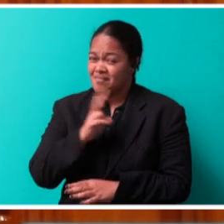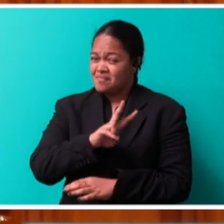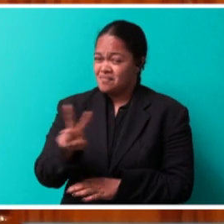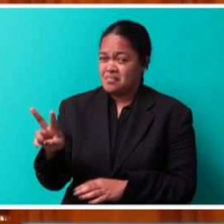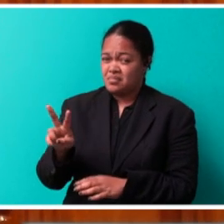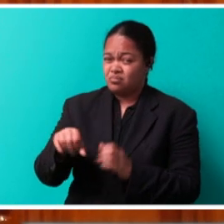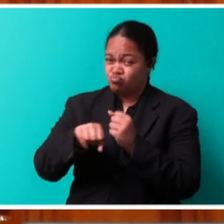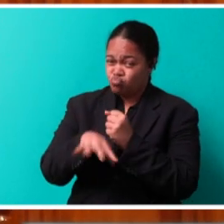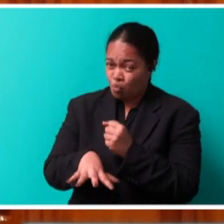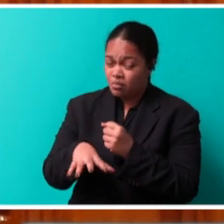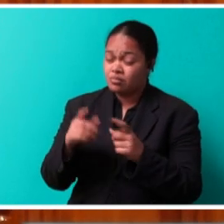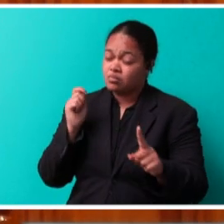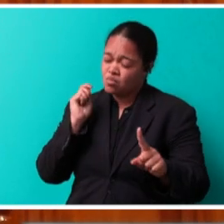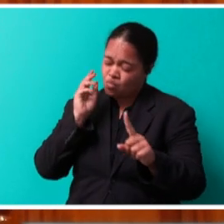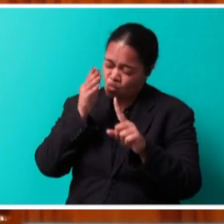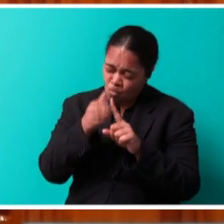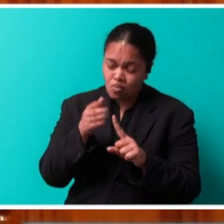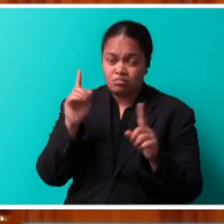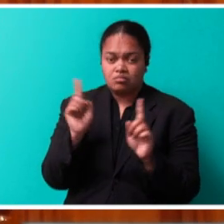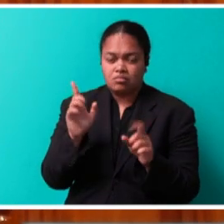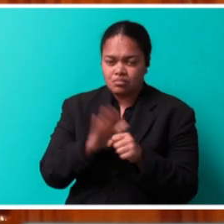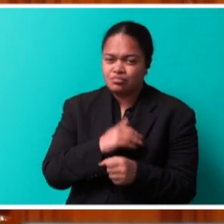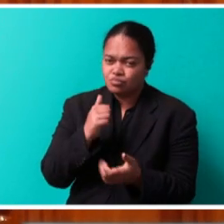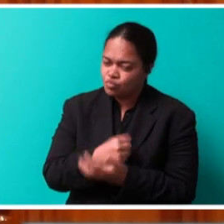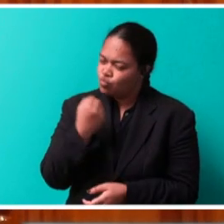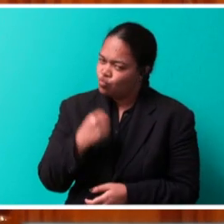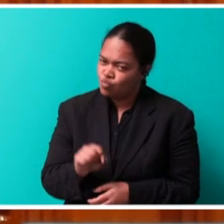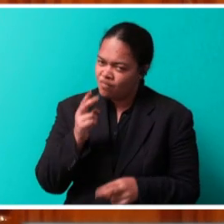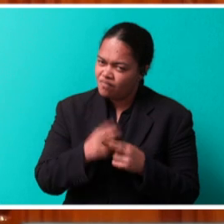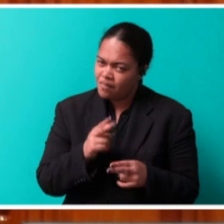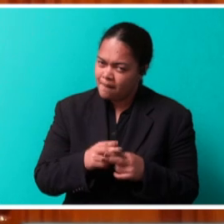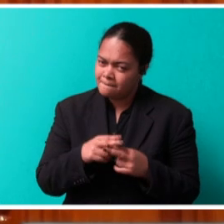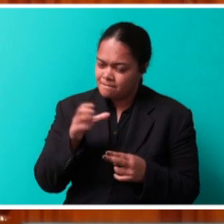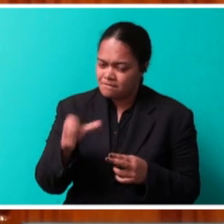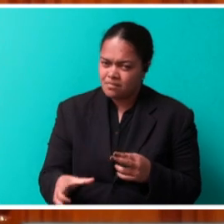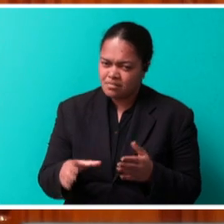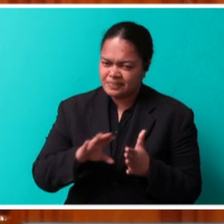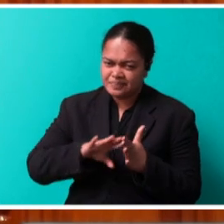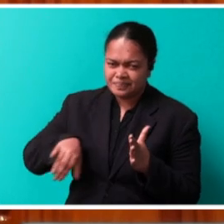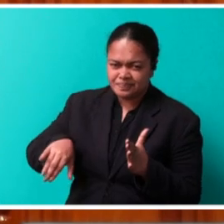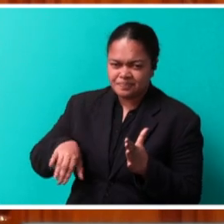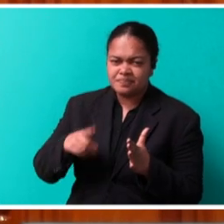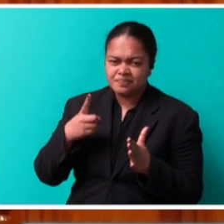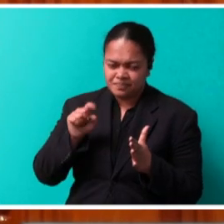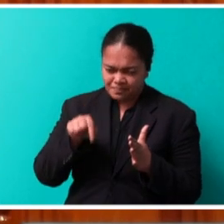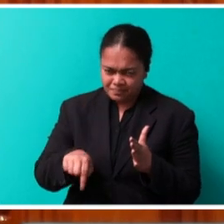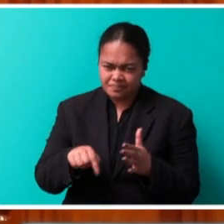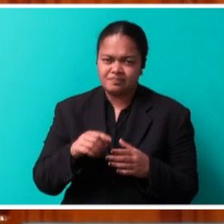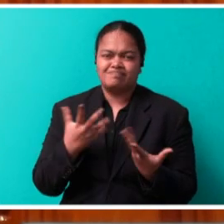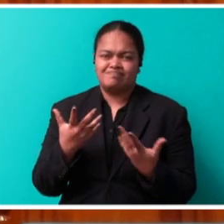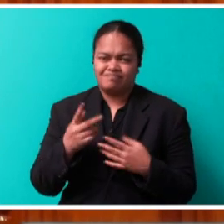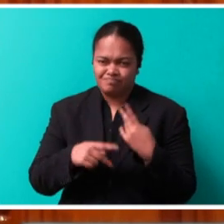crops. Our goal is to ensure that no farmer is left behind and this modernization